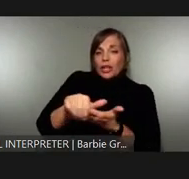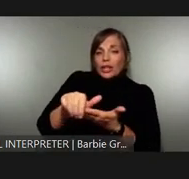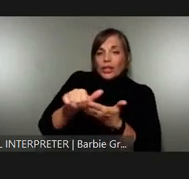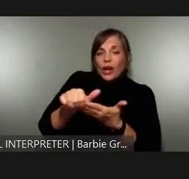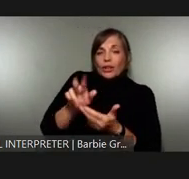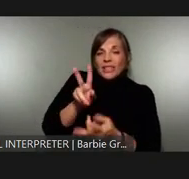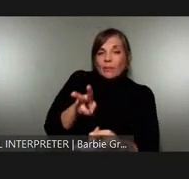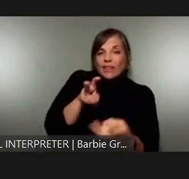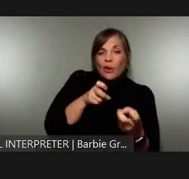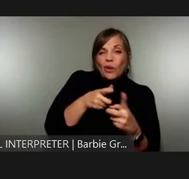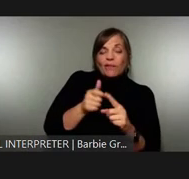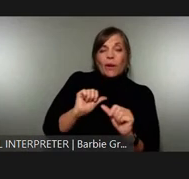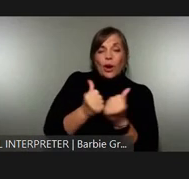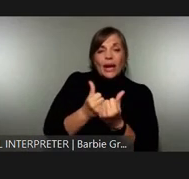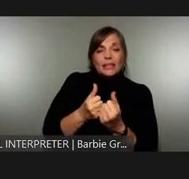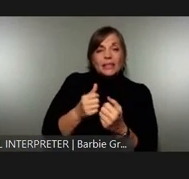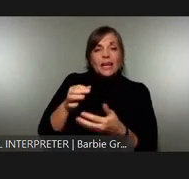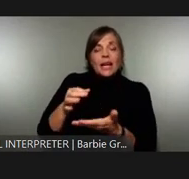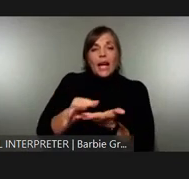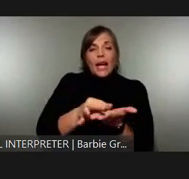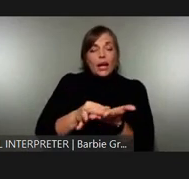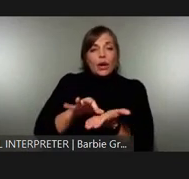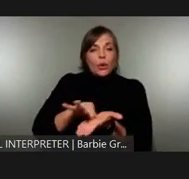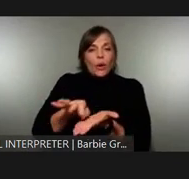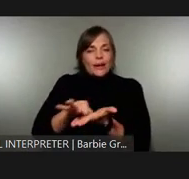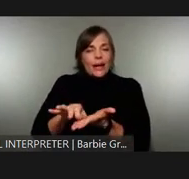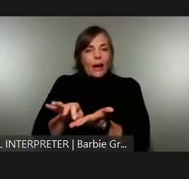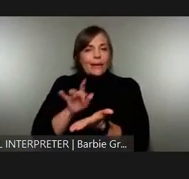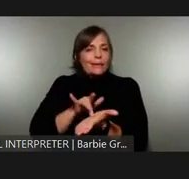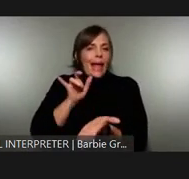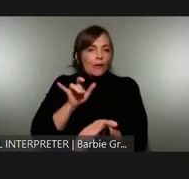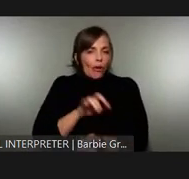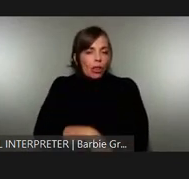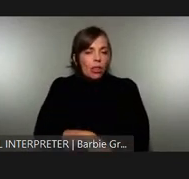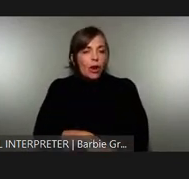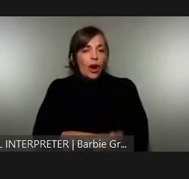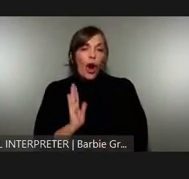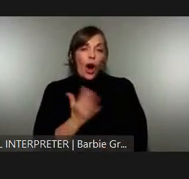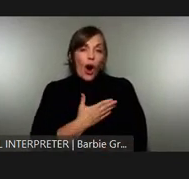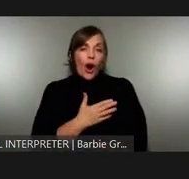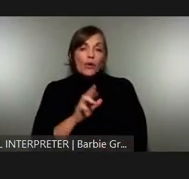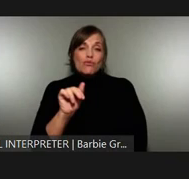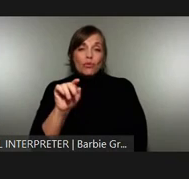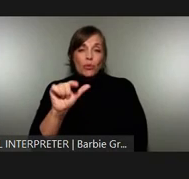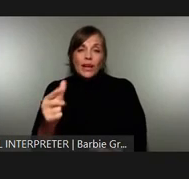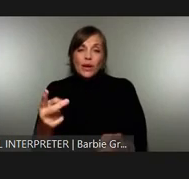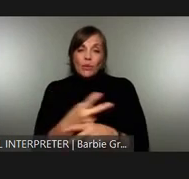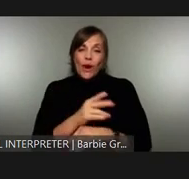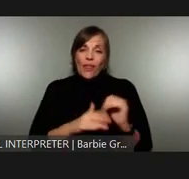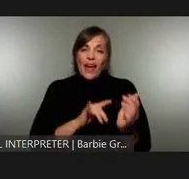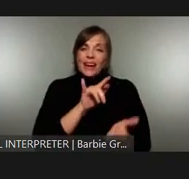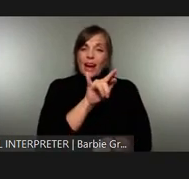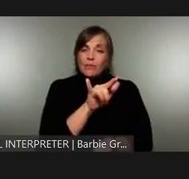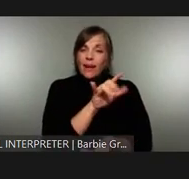scandal. Our on-time performance was actually worse than the airlines. And so if you've got a huge financial problem, what do you ask the